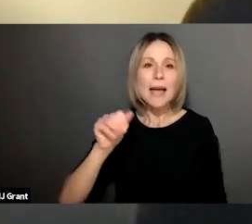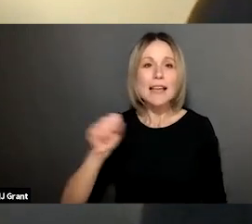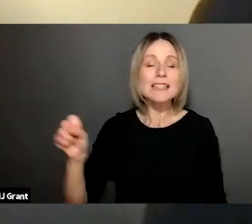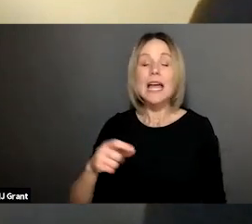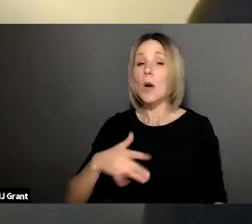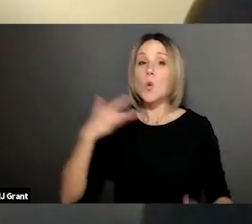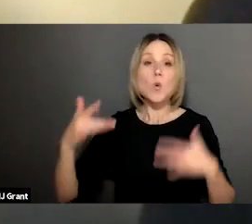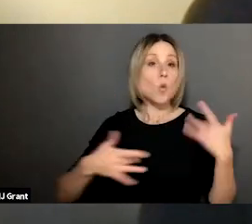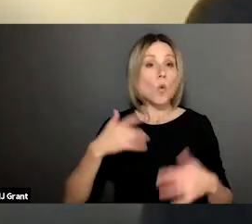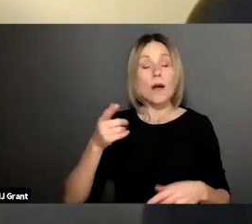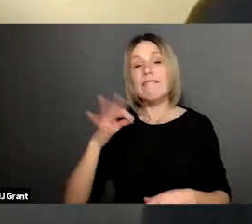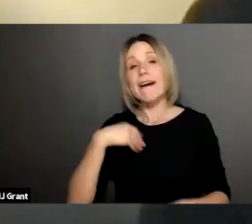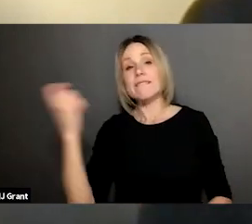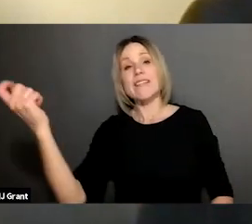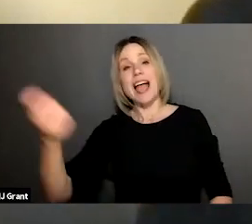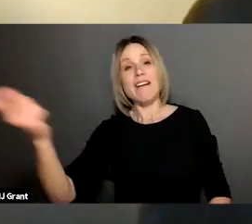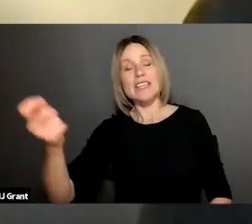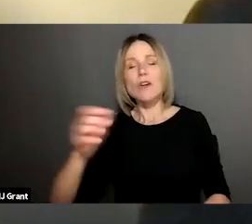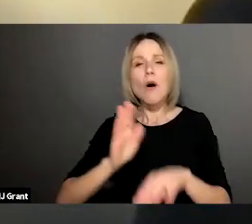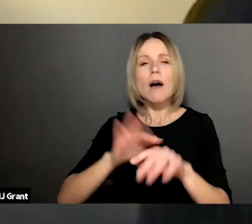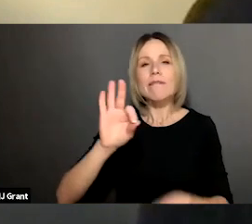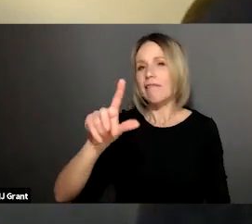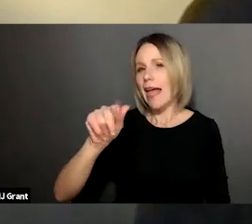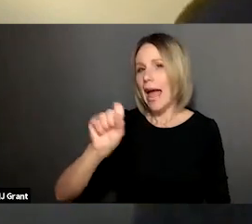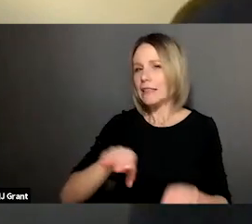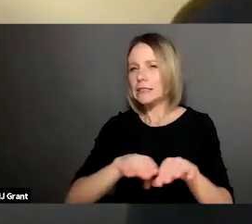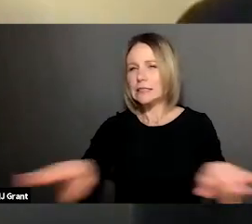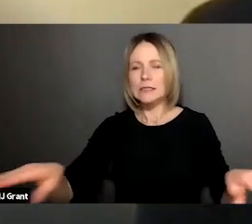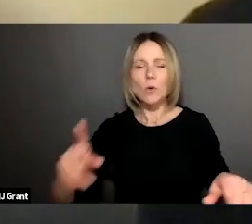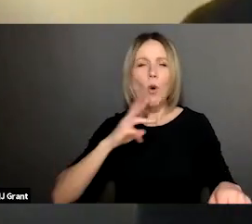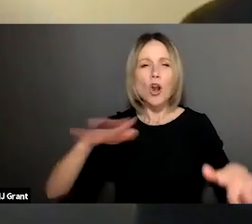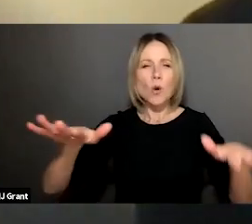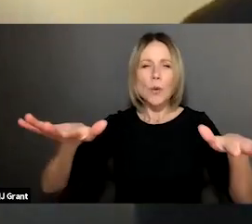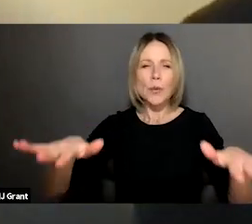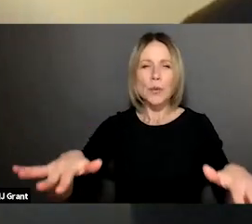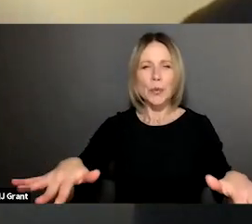flats, on the sort of shallow water